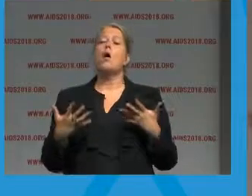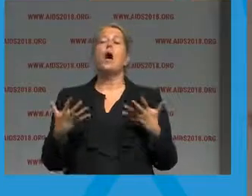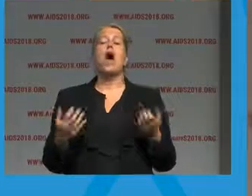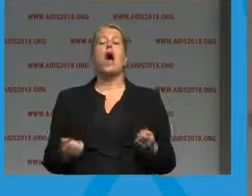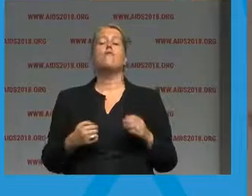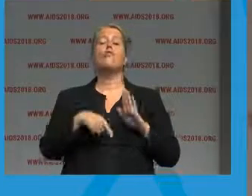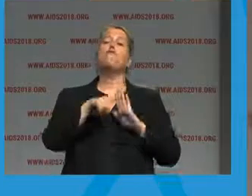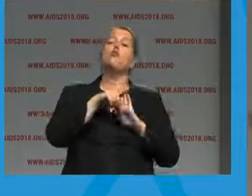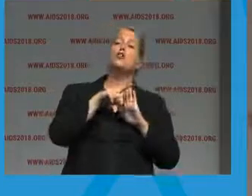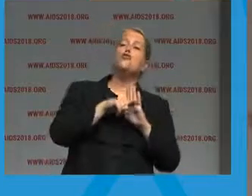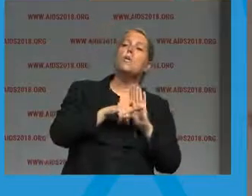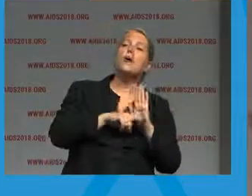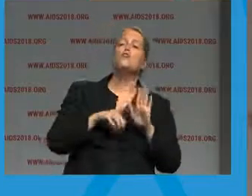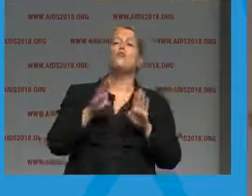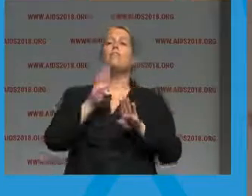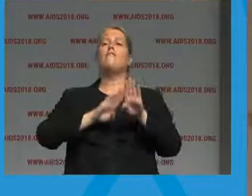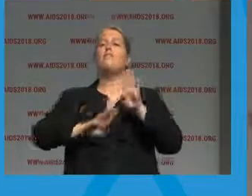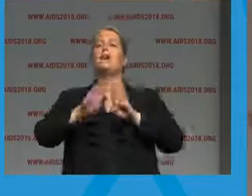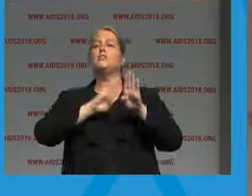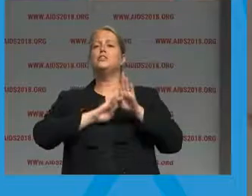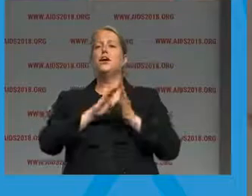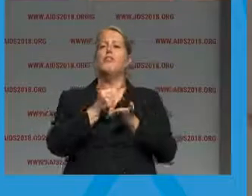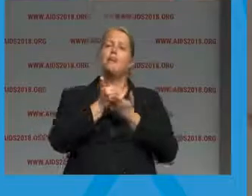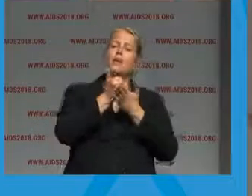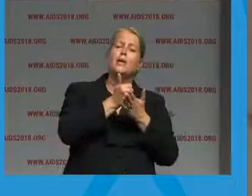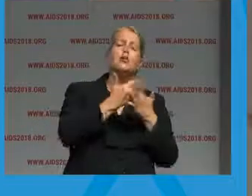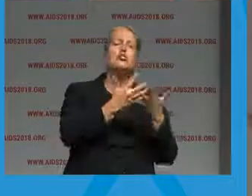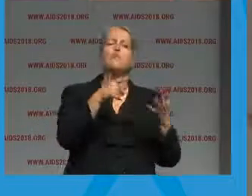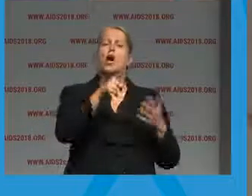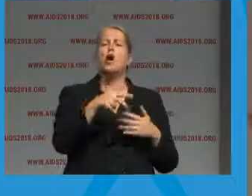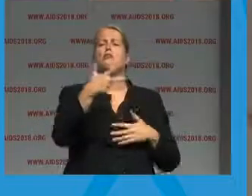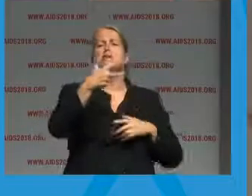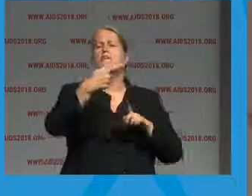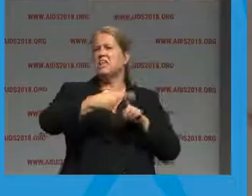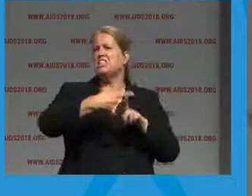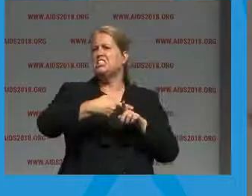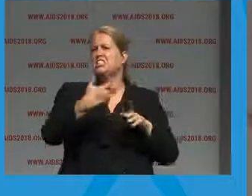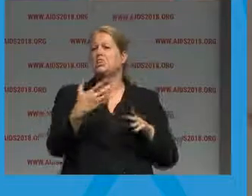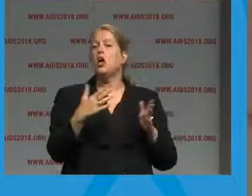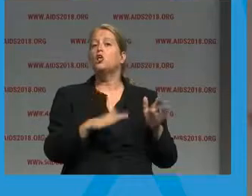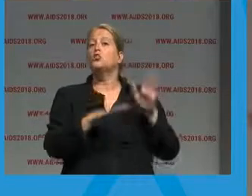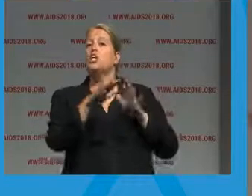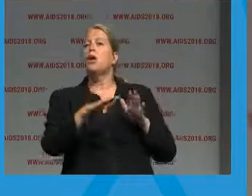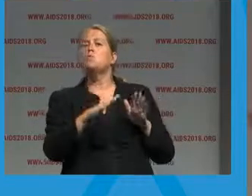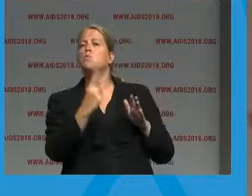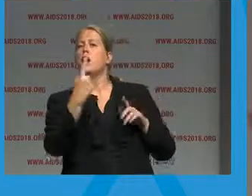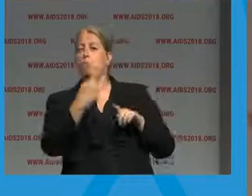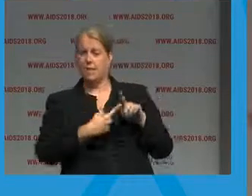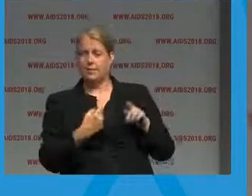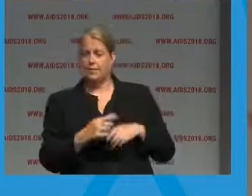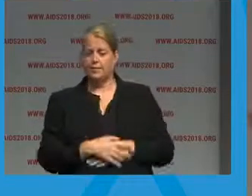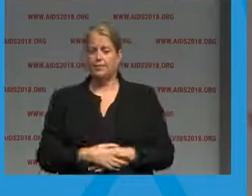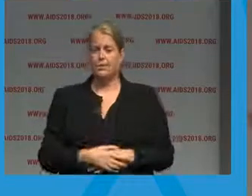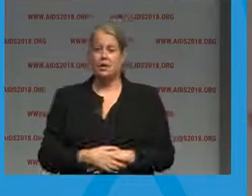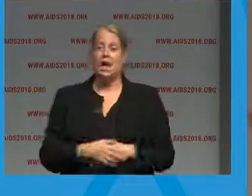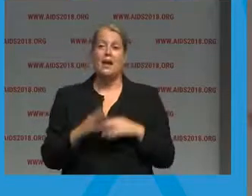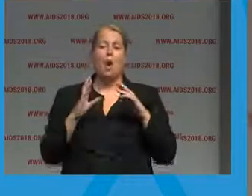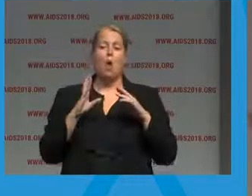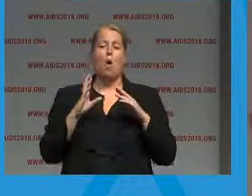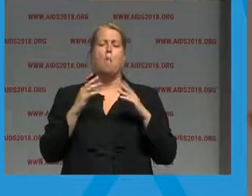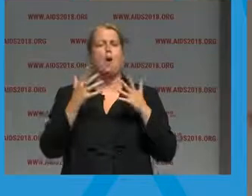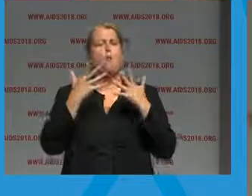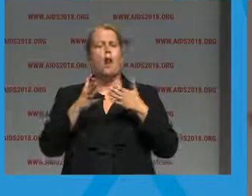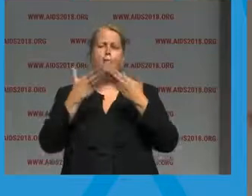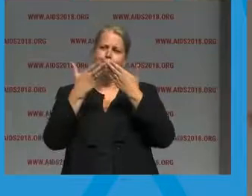for preventive therapy, which some of them last for 3 months. There are even some which now will be lasting for just a month, and hopefully a generic